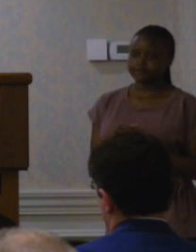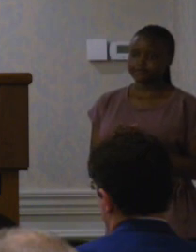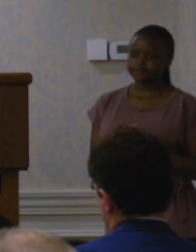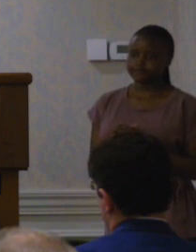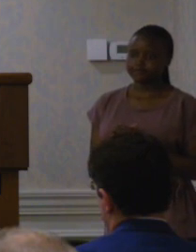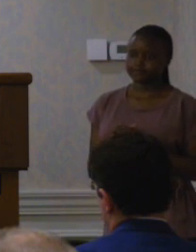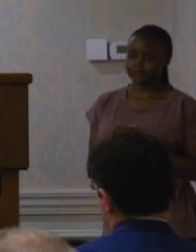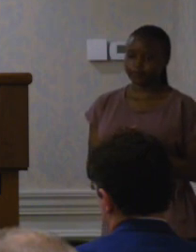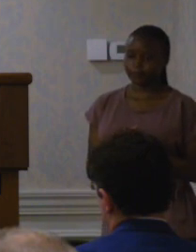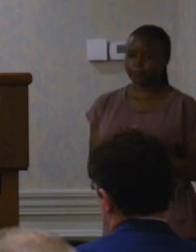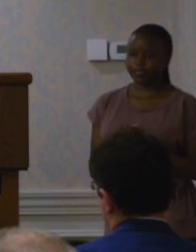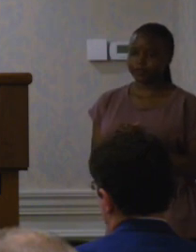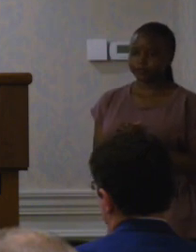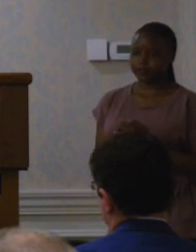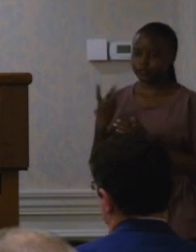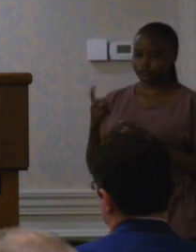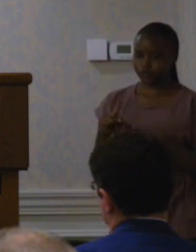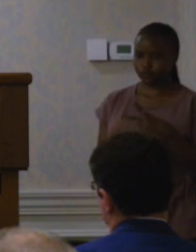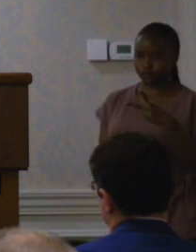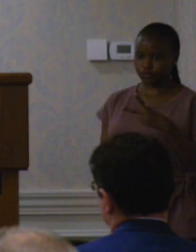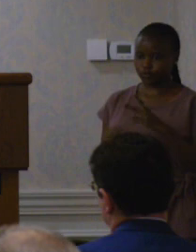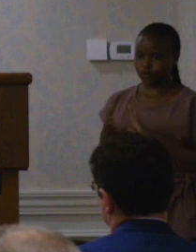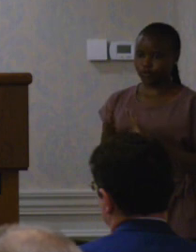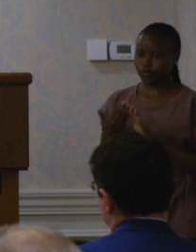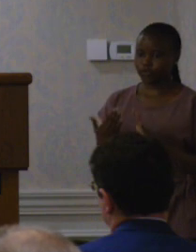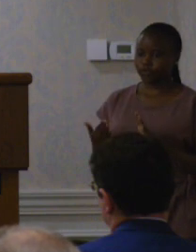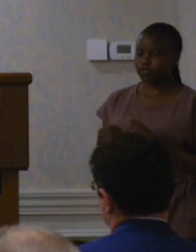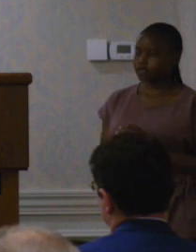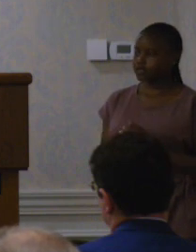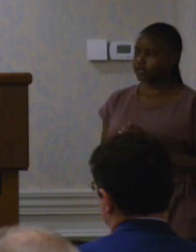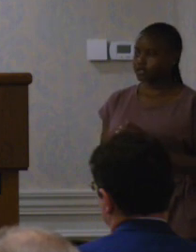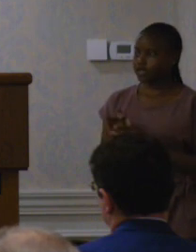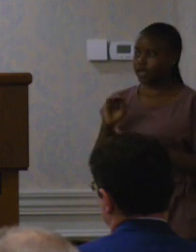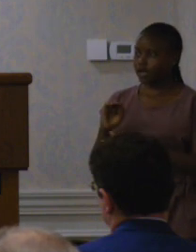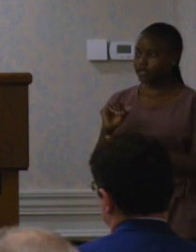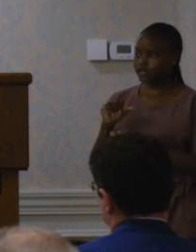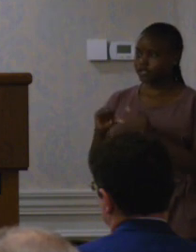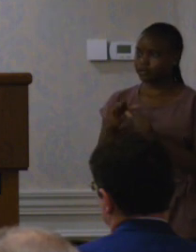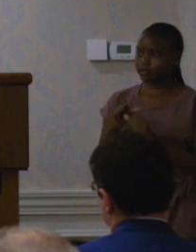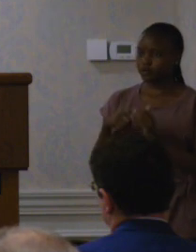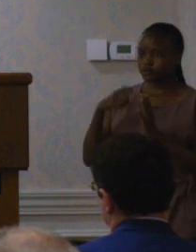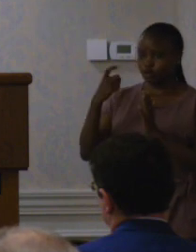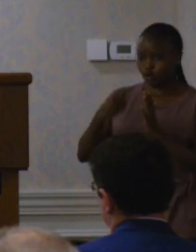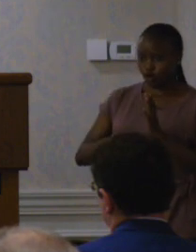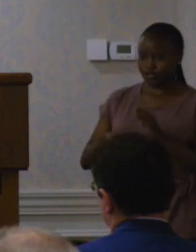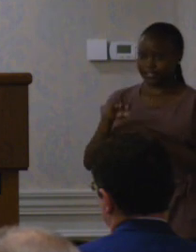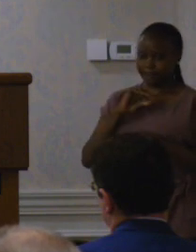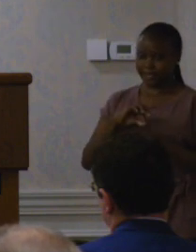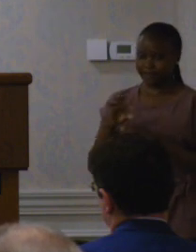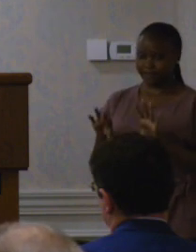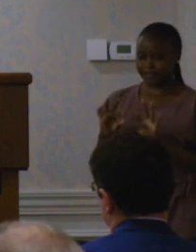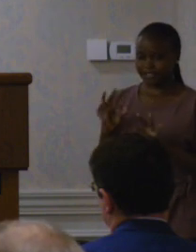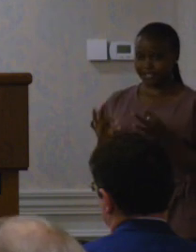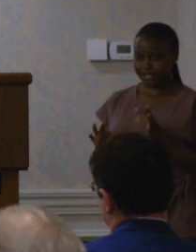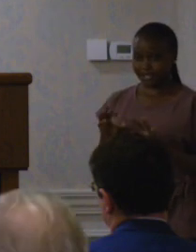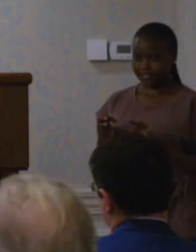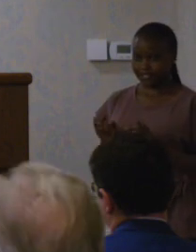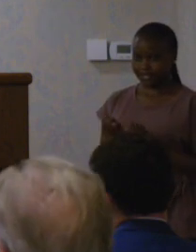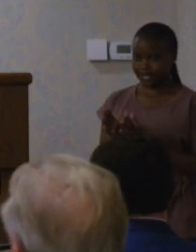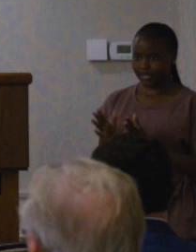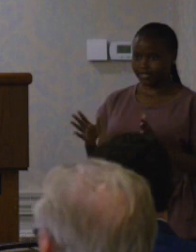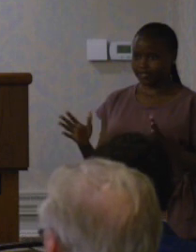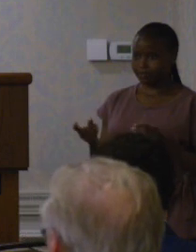I'll just, on two quick things. Quentin asked about cost-benefit analysis, or I'm going to expand